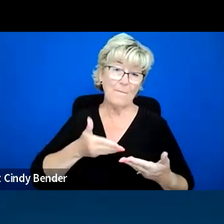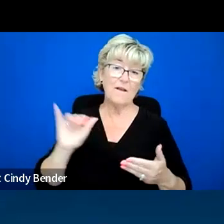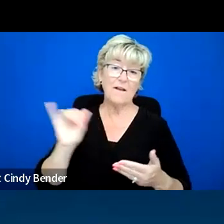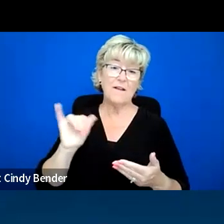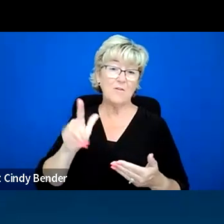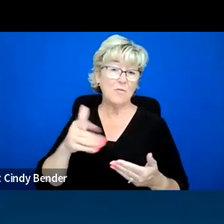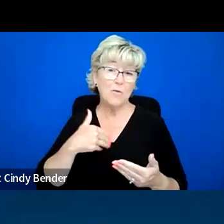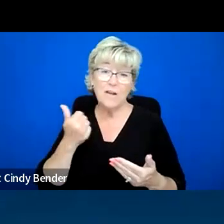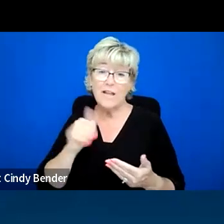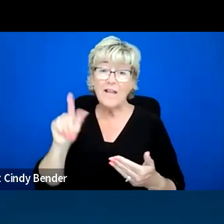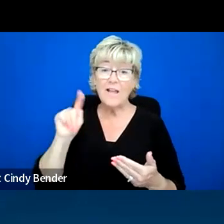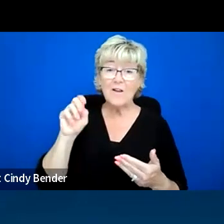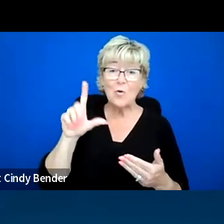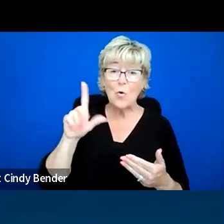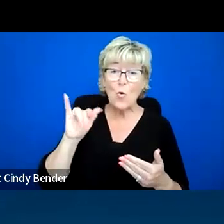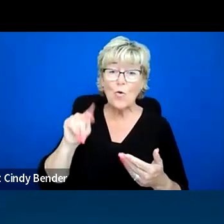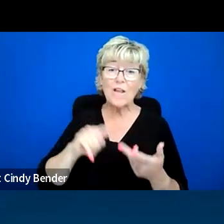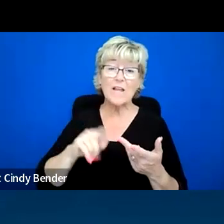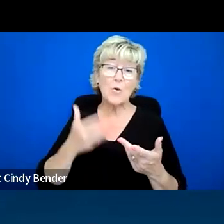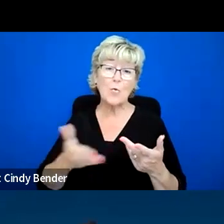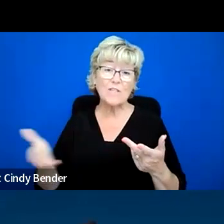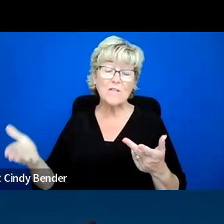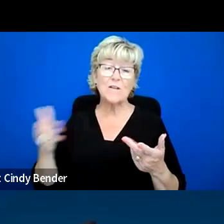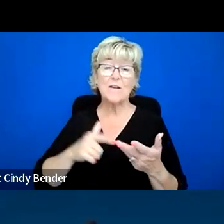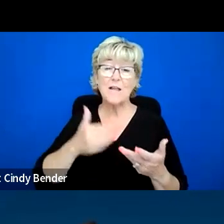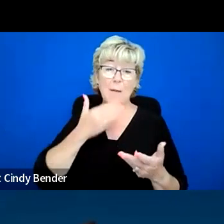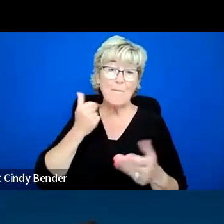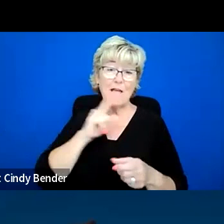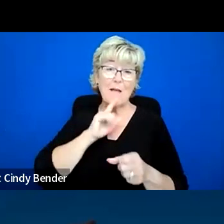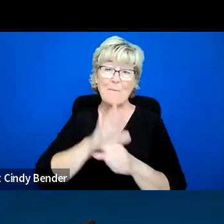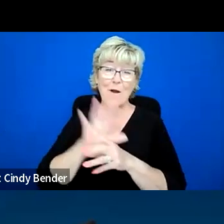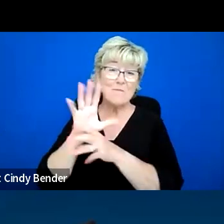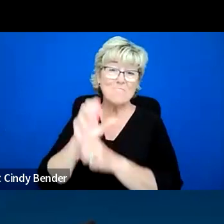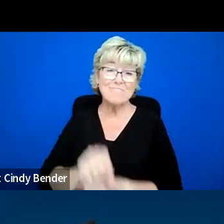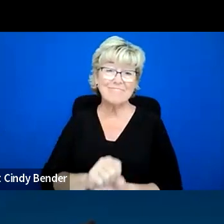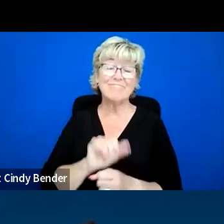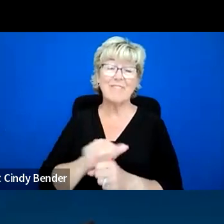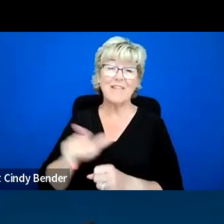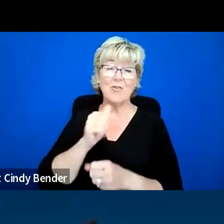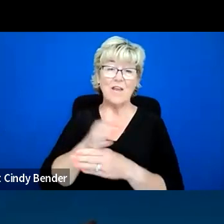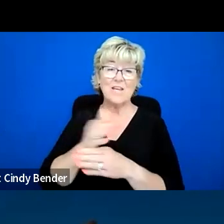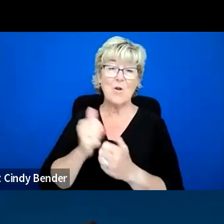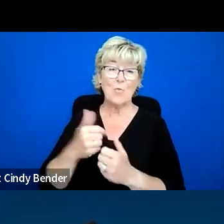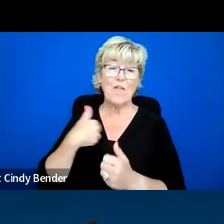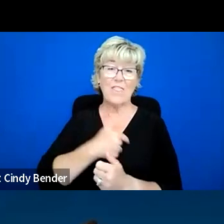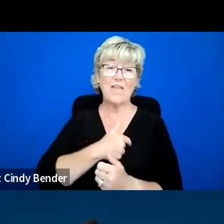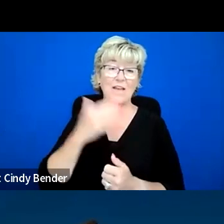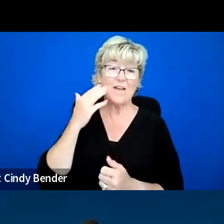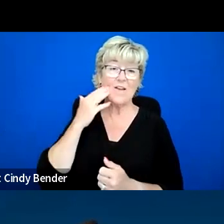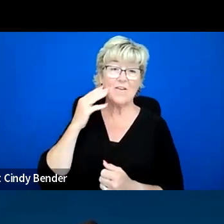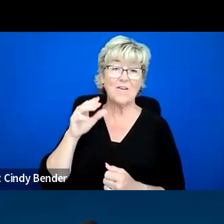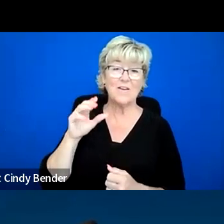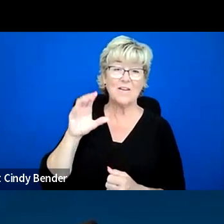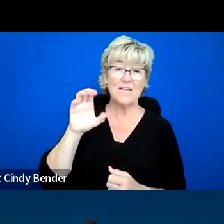you have any toolkits, resources, best and promising practices that you could share with us? I know, Sina,